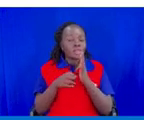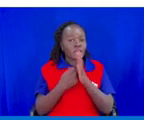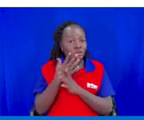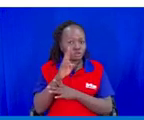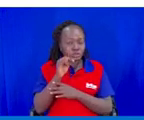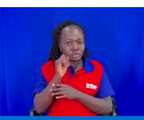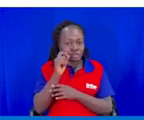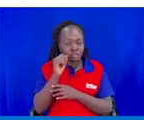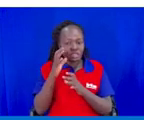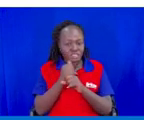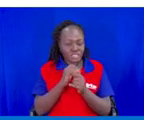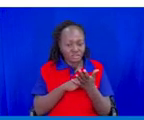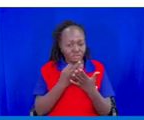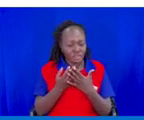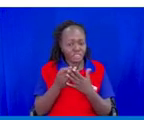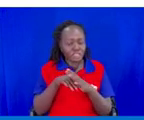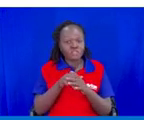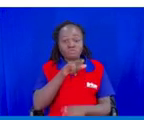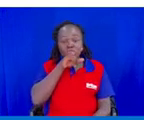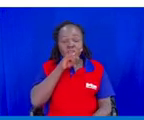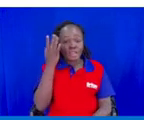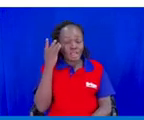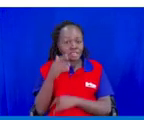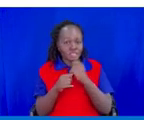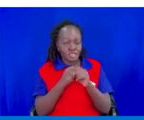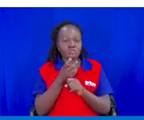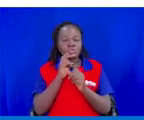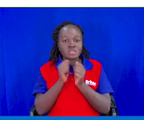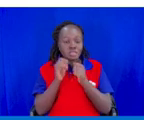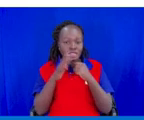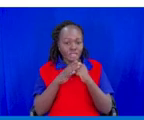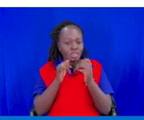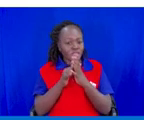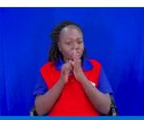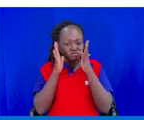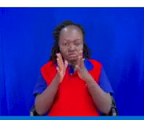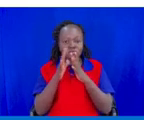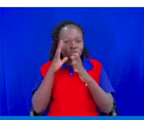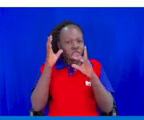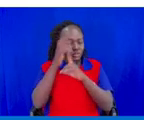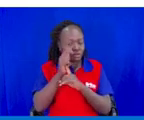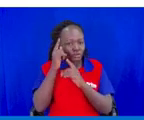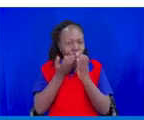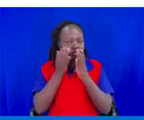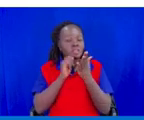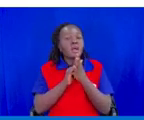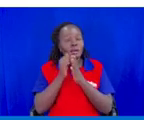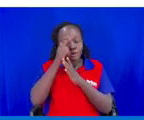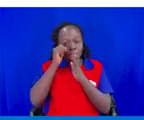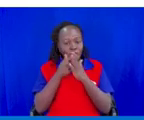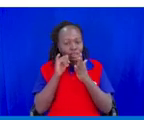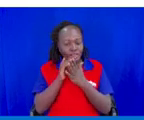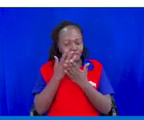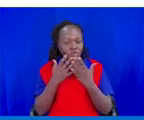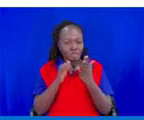in Uganda last year, in the year 2019. It is a milestone for that business because that is a product that allows them to engage directly